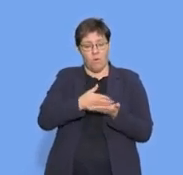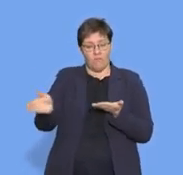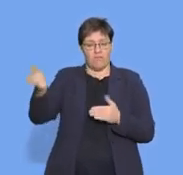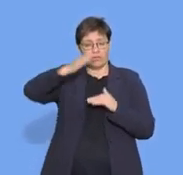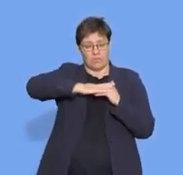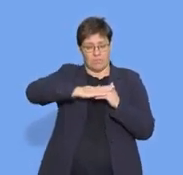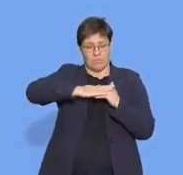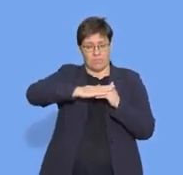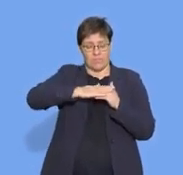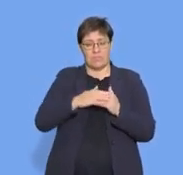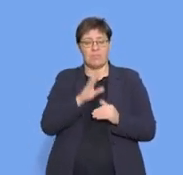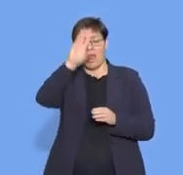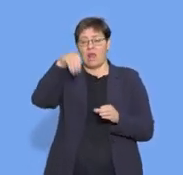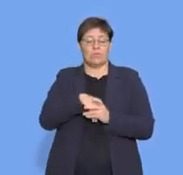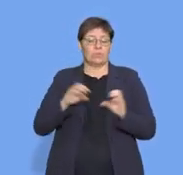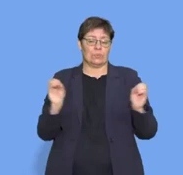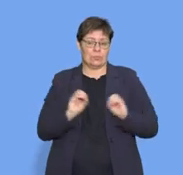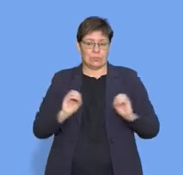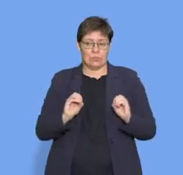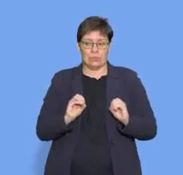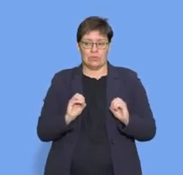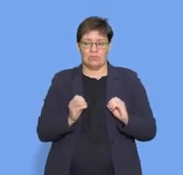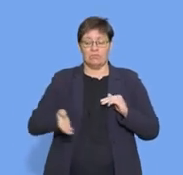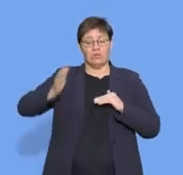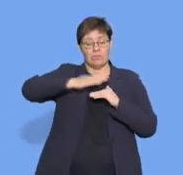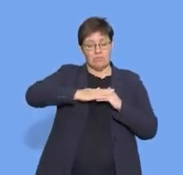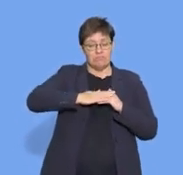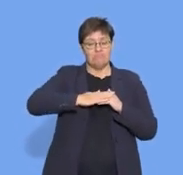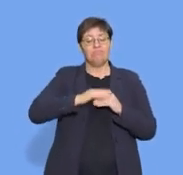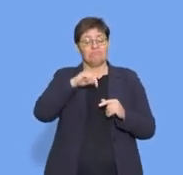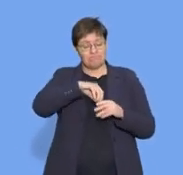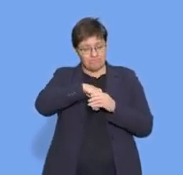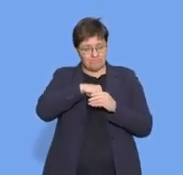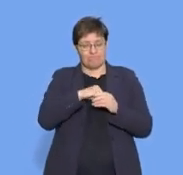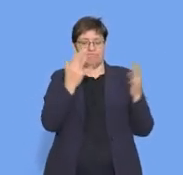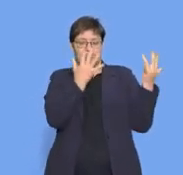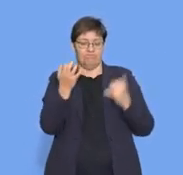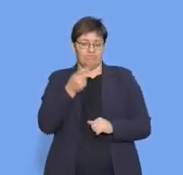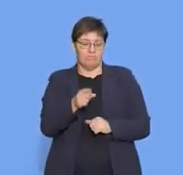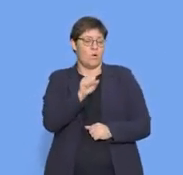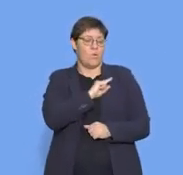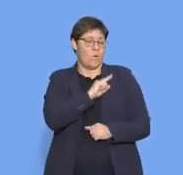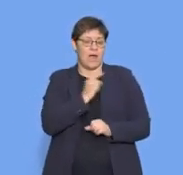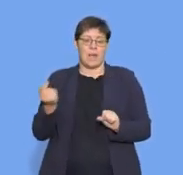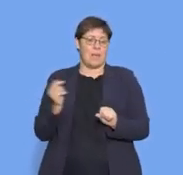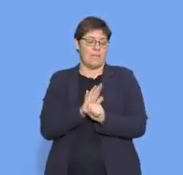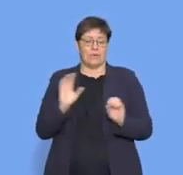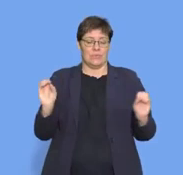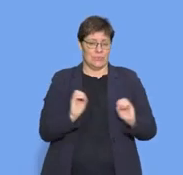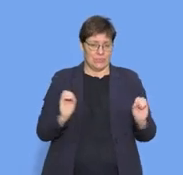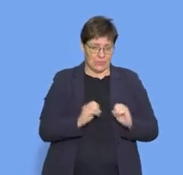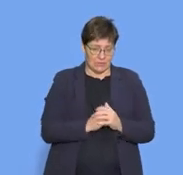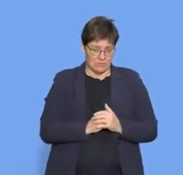to be removing, and we're not going to be including this top square in our actual calculation because it's not going to